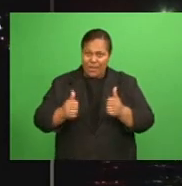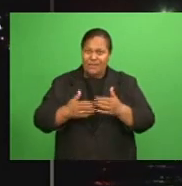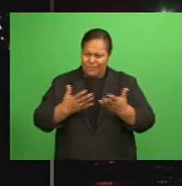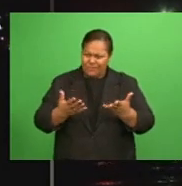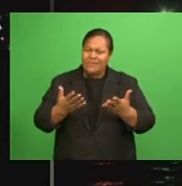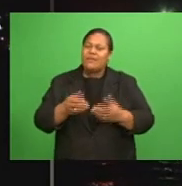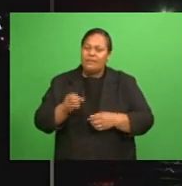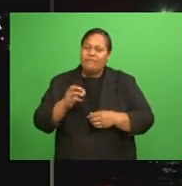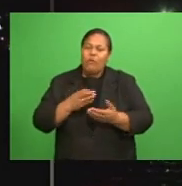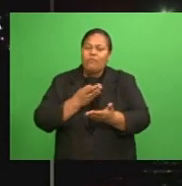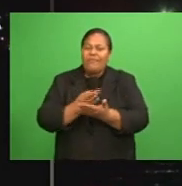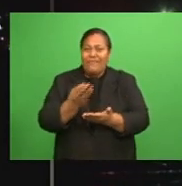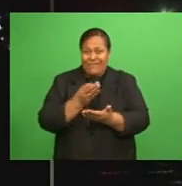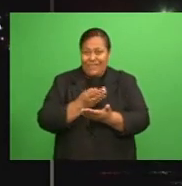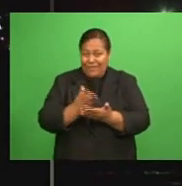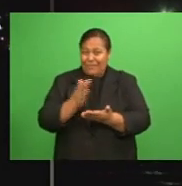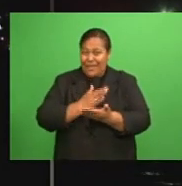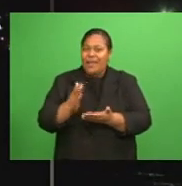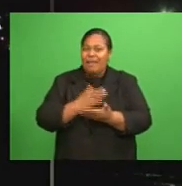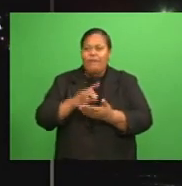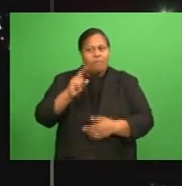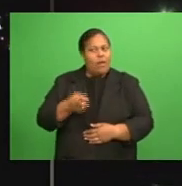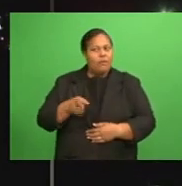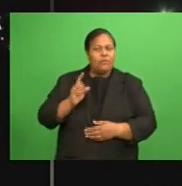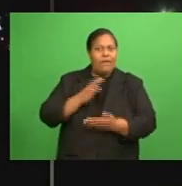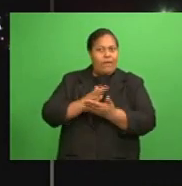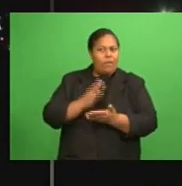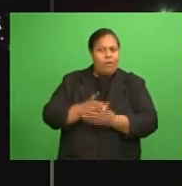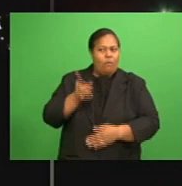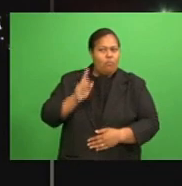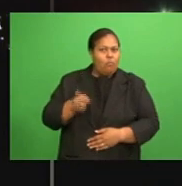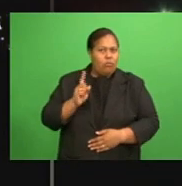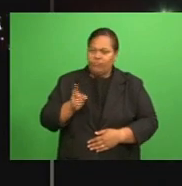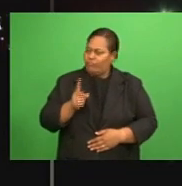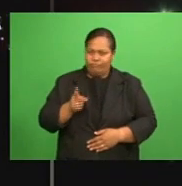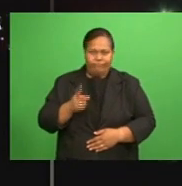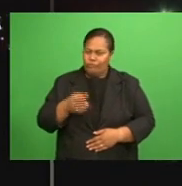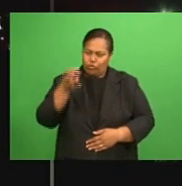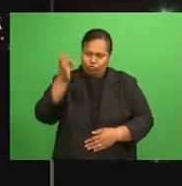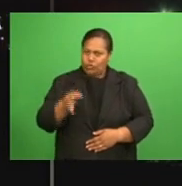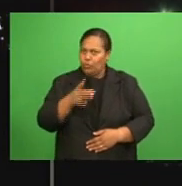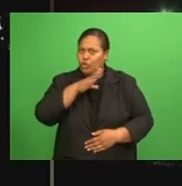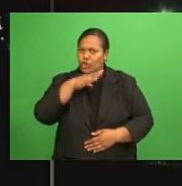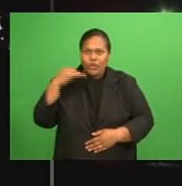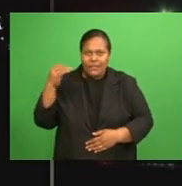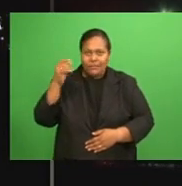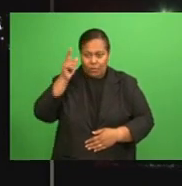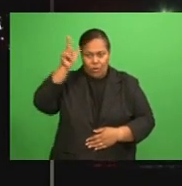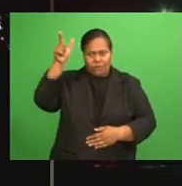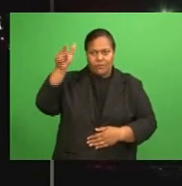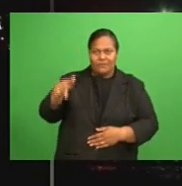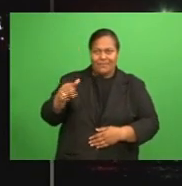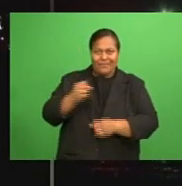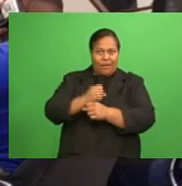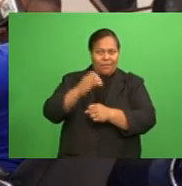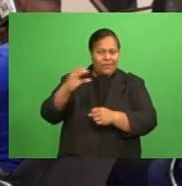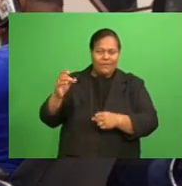the fund has warned it will not tolerate any employers intending to take advantage of the current